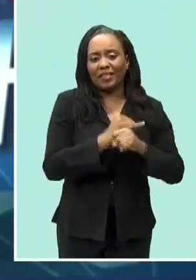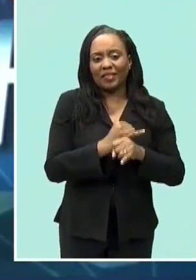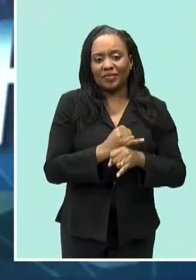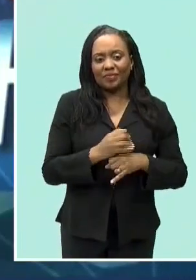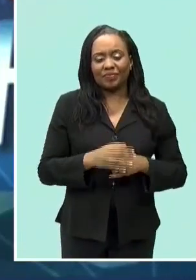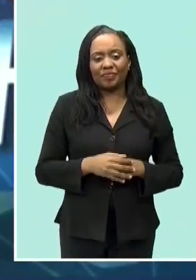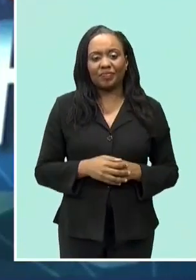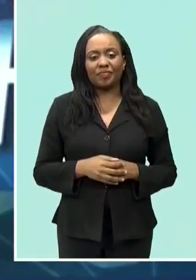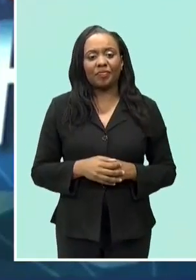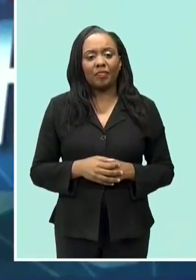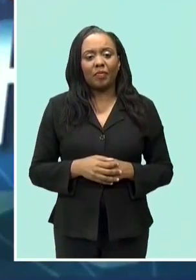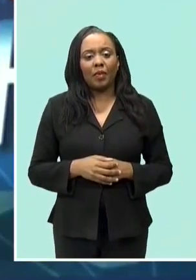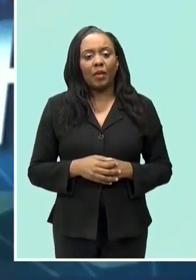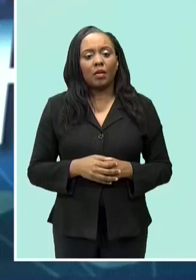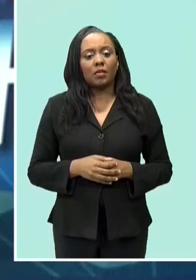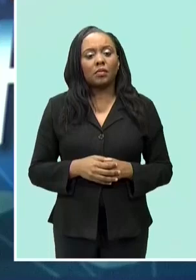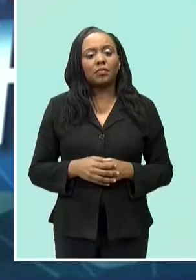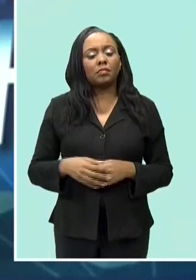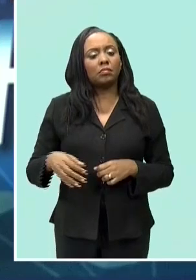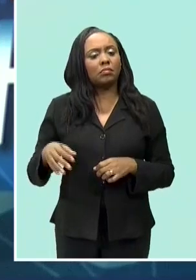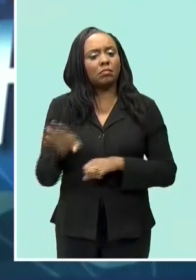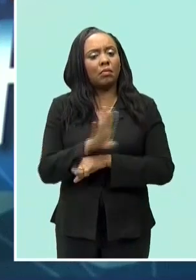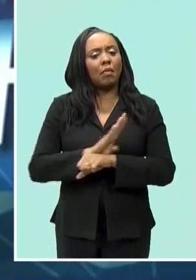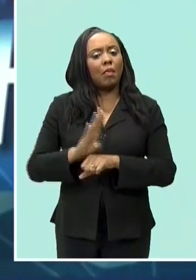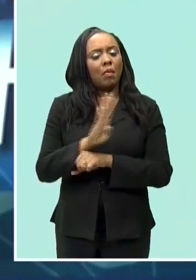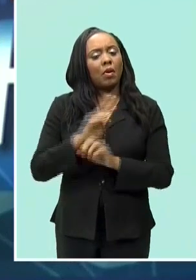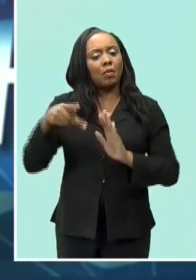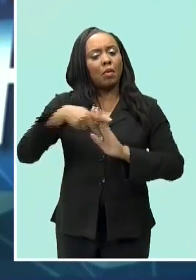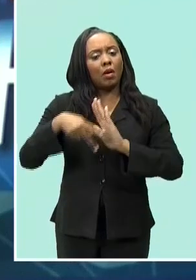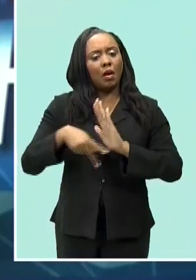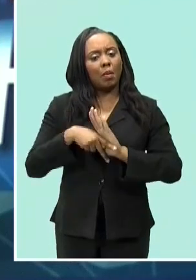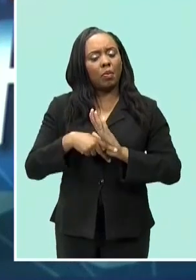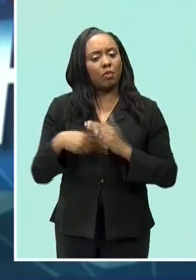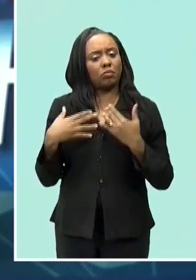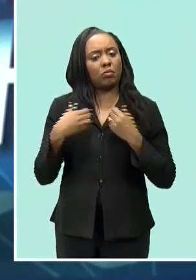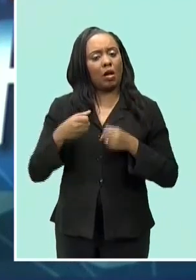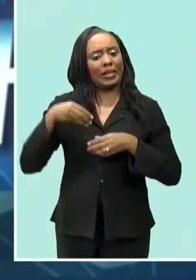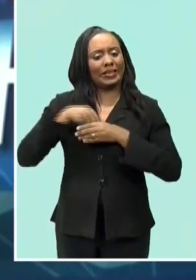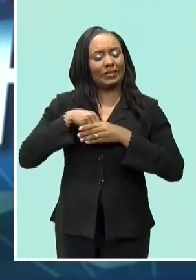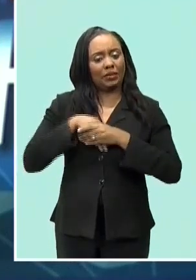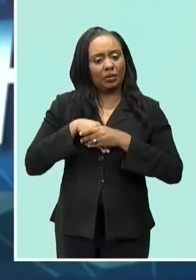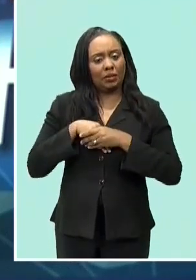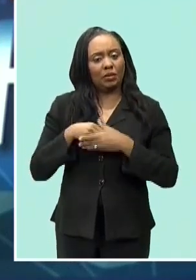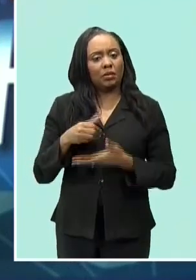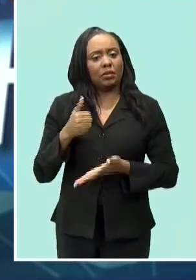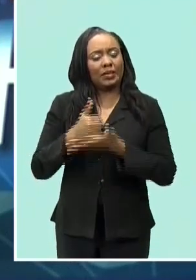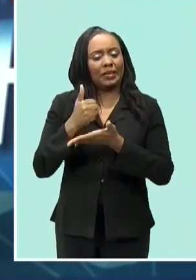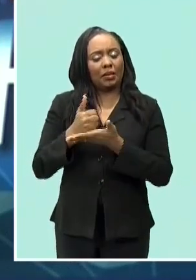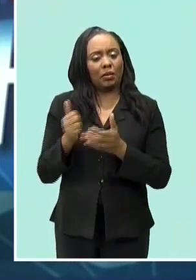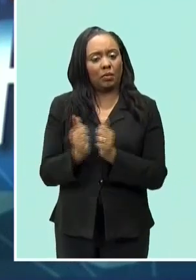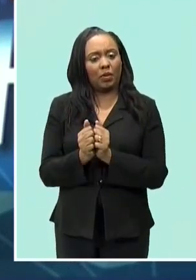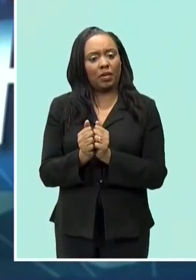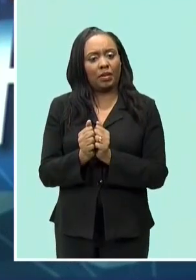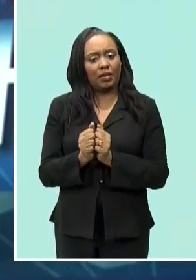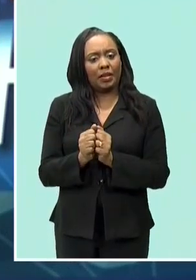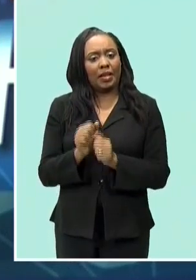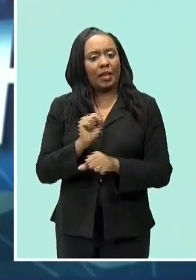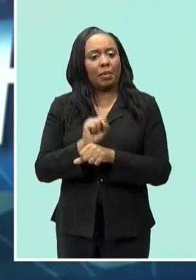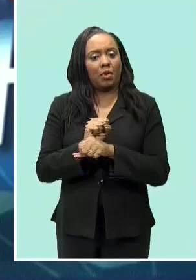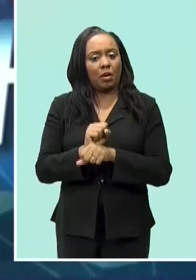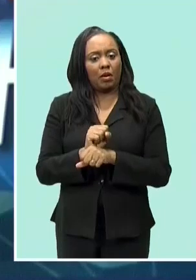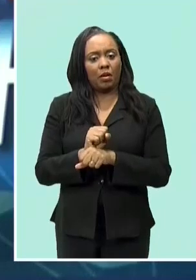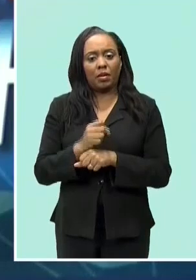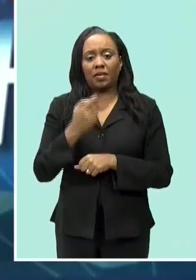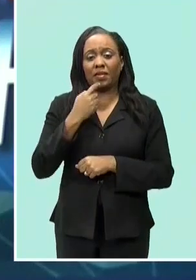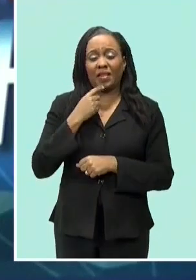Ms. Mottley says Barbados holds on to the principles of yesteryear that have helped shape the labour movement. She says the ideals from the 1930s are